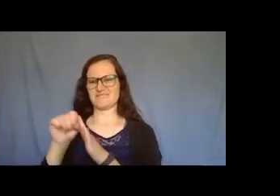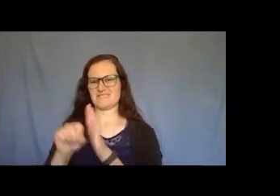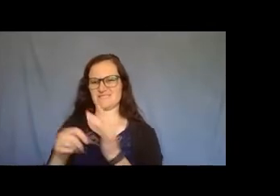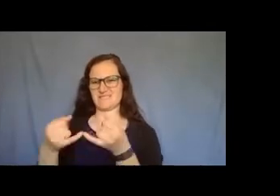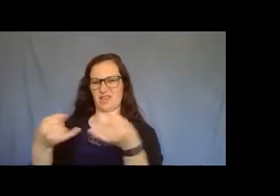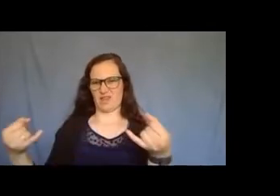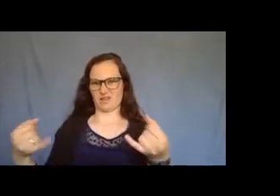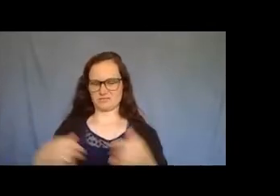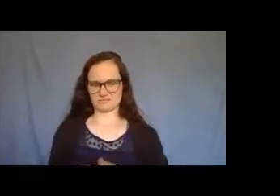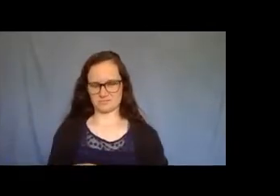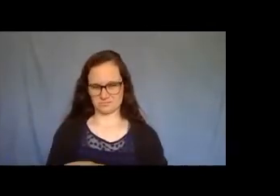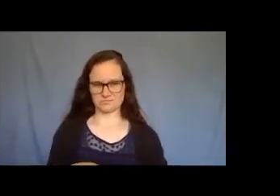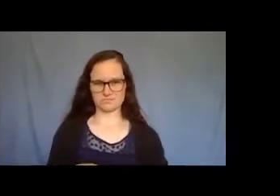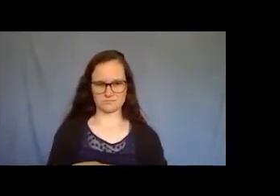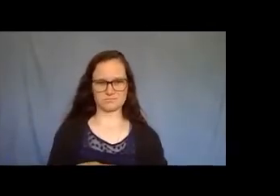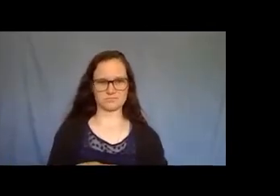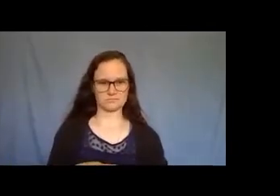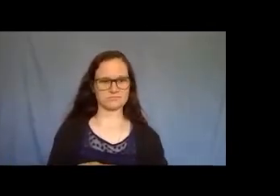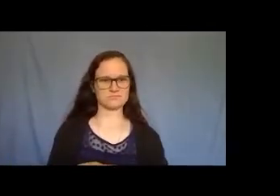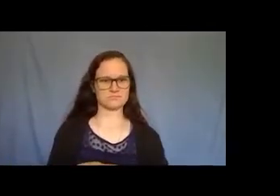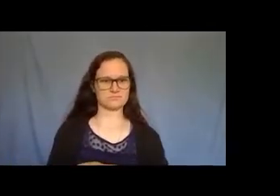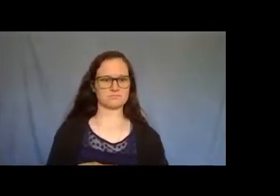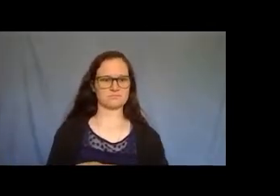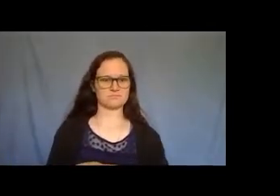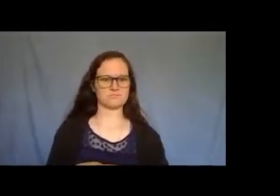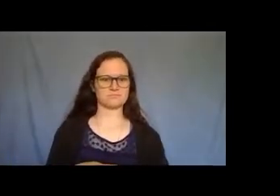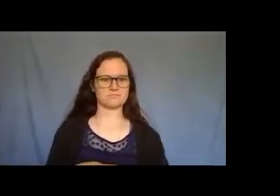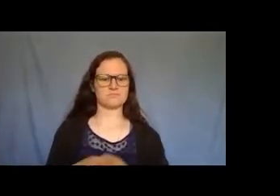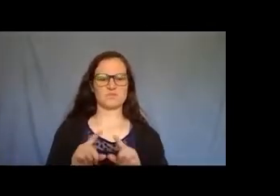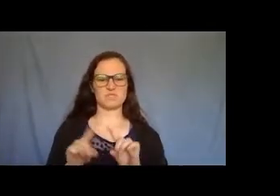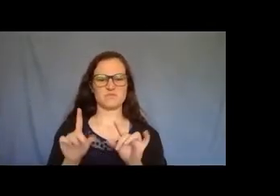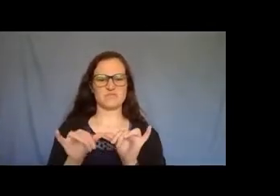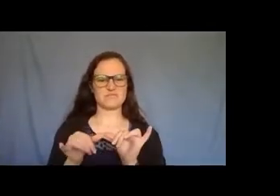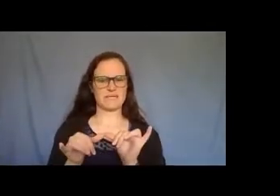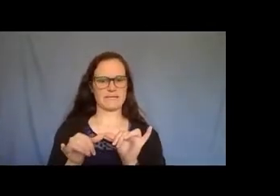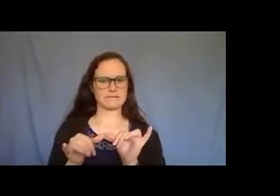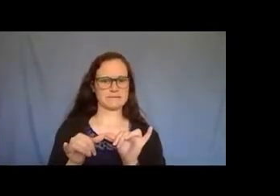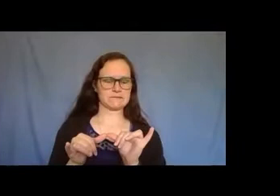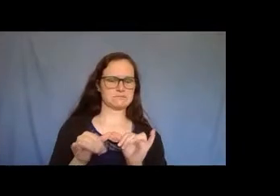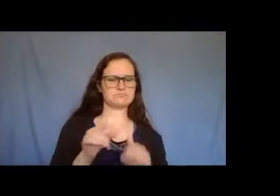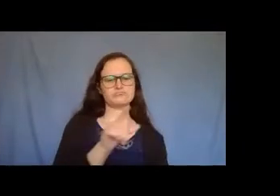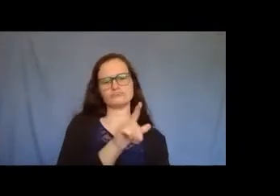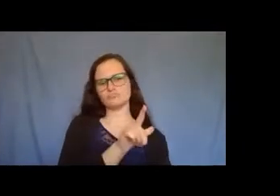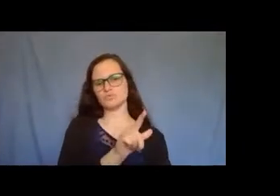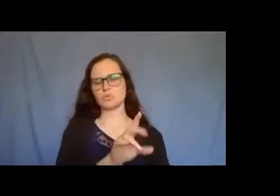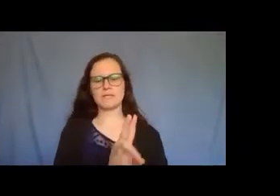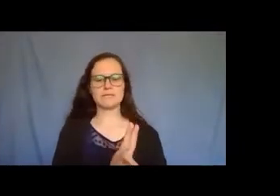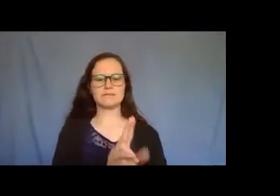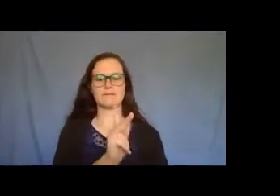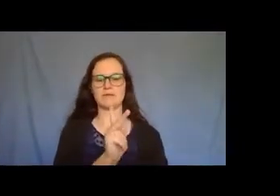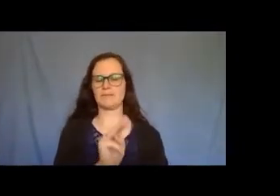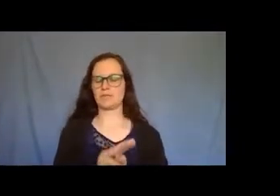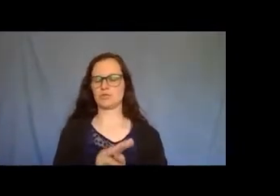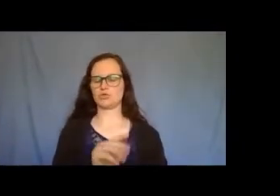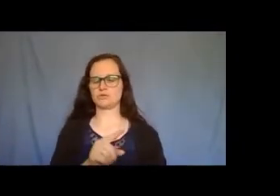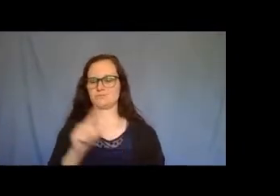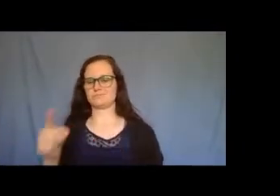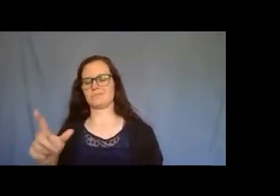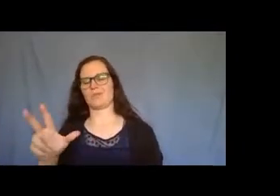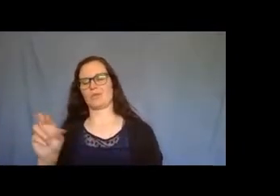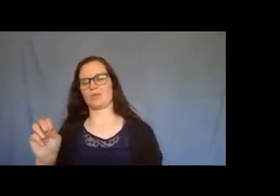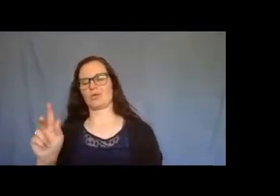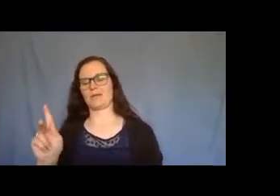kilometers versus 30 kilometers, and have a fair number of monitoring stations in each.